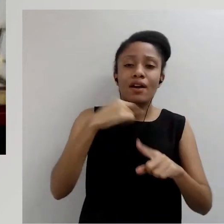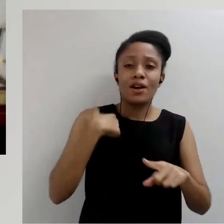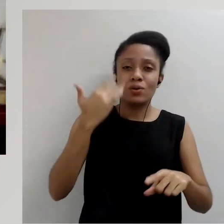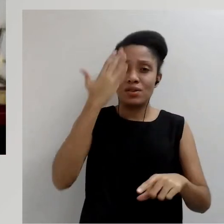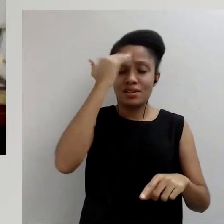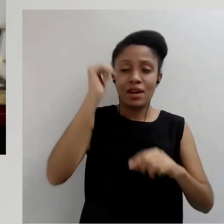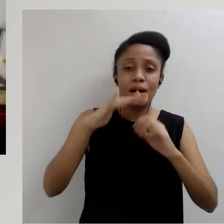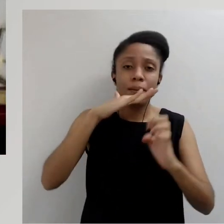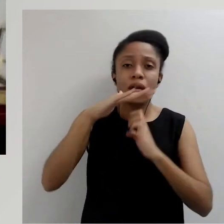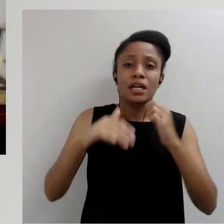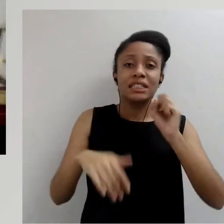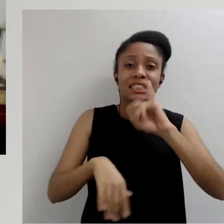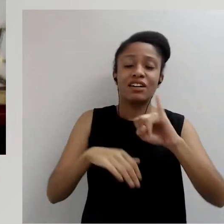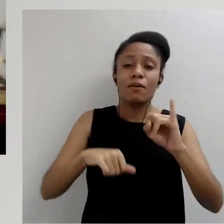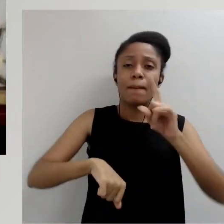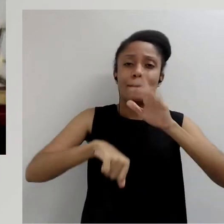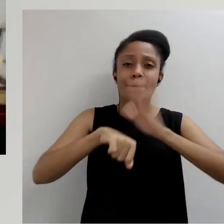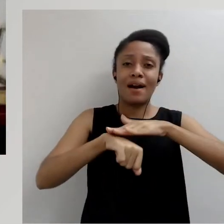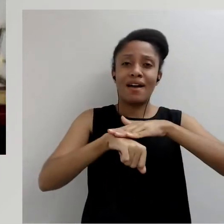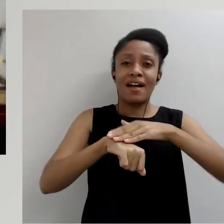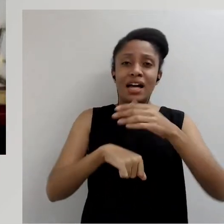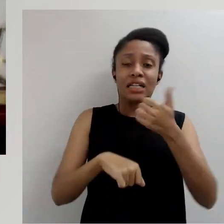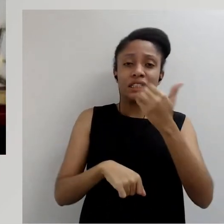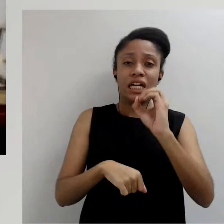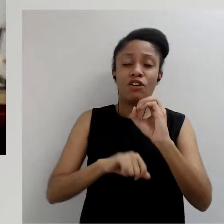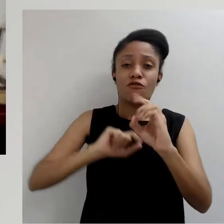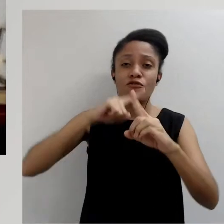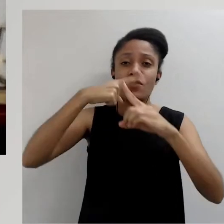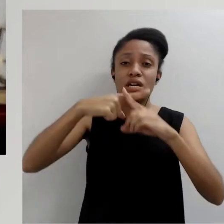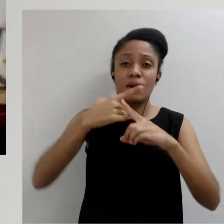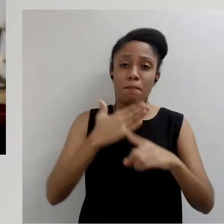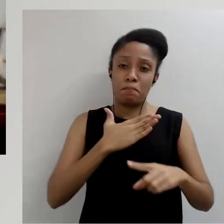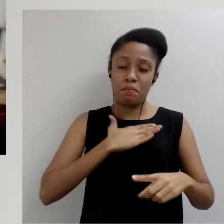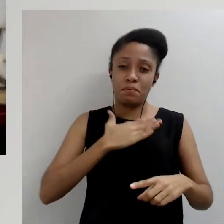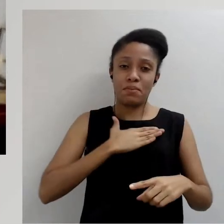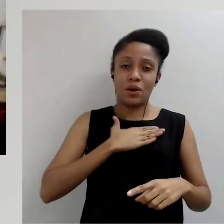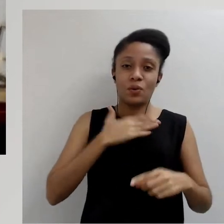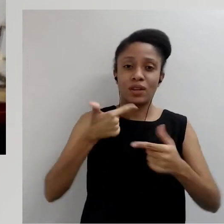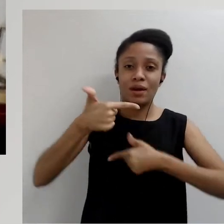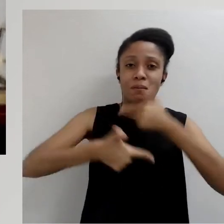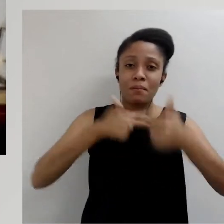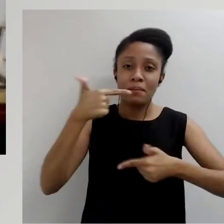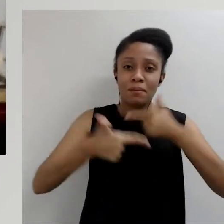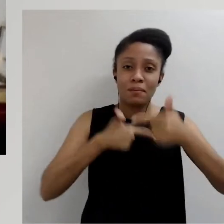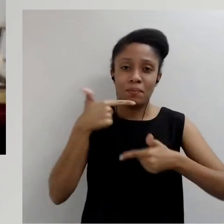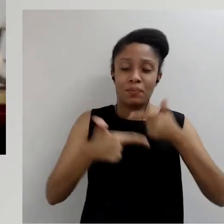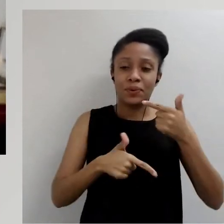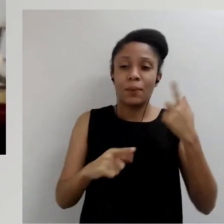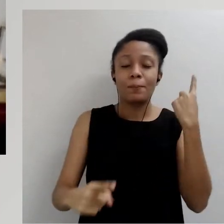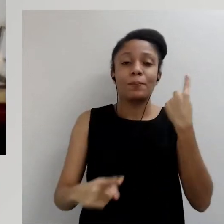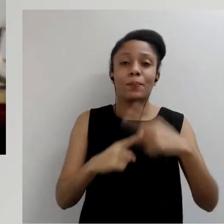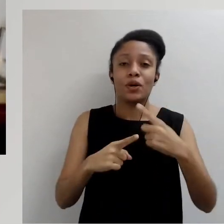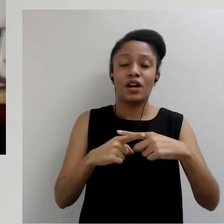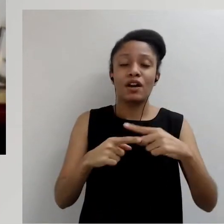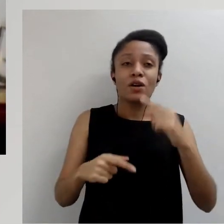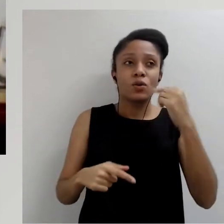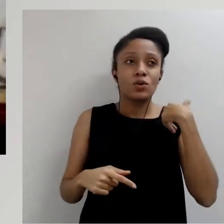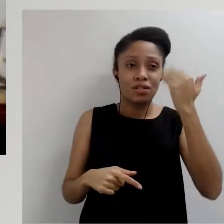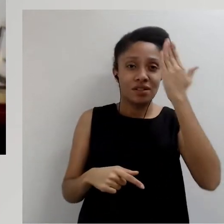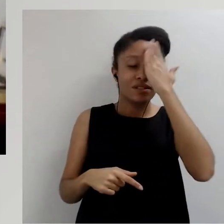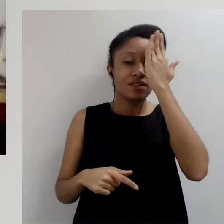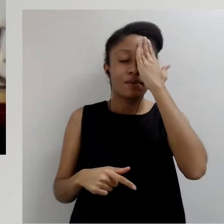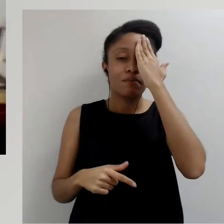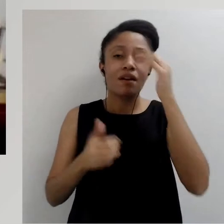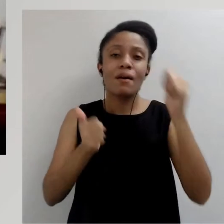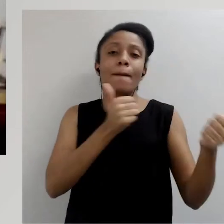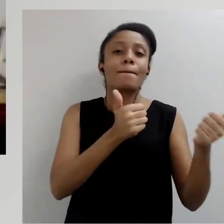company, and I know the performance of the machines, and if there's a problem in the service, the manufacturer will tell me what to do